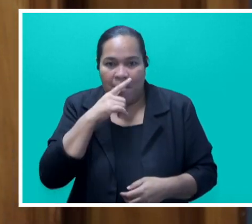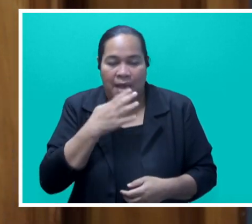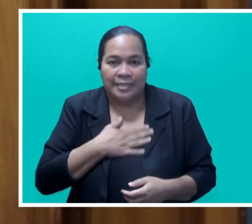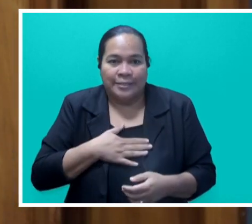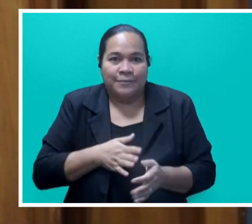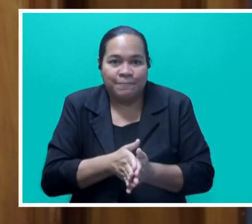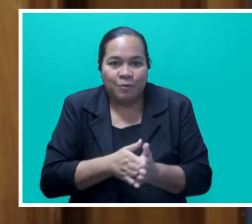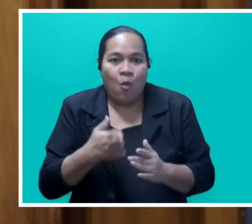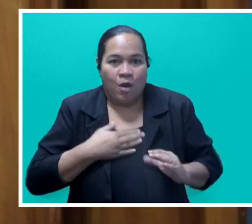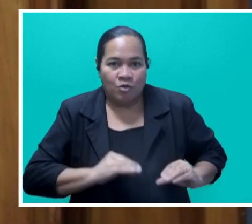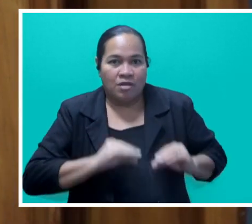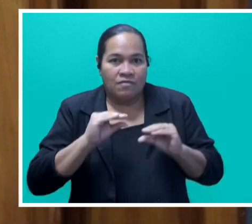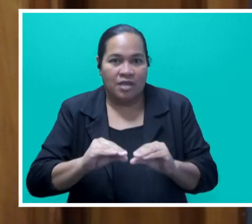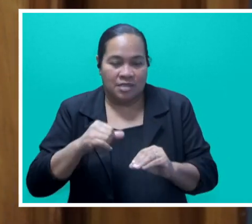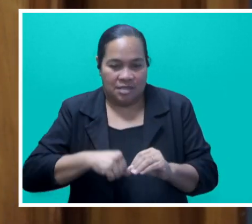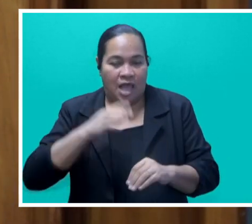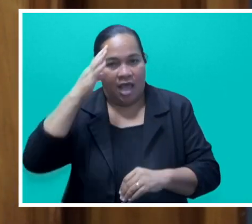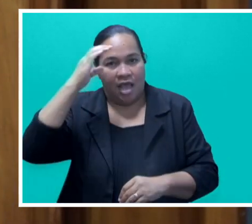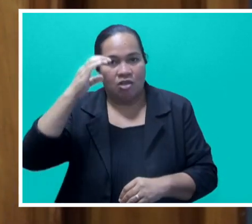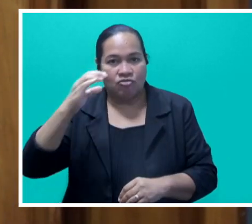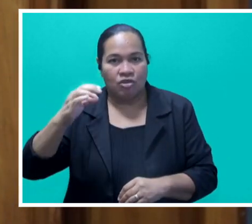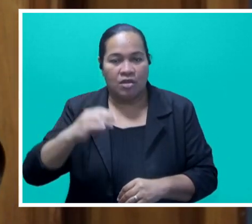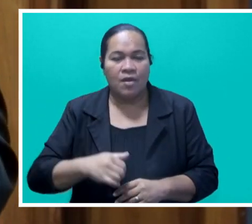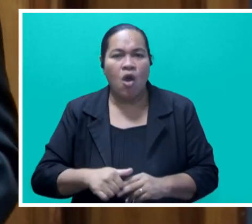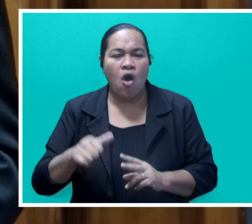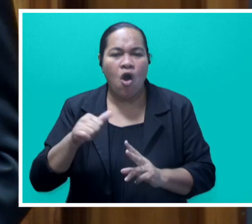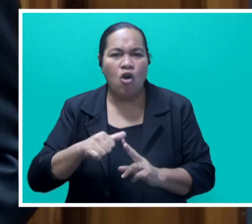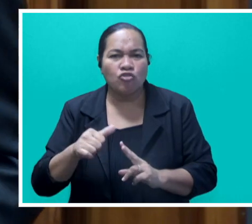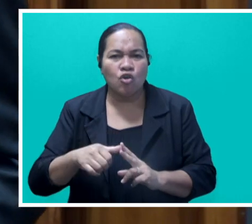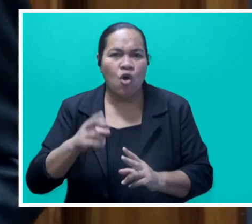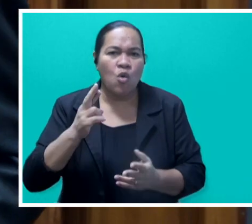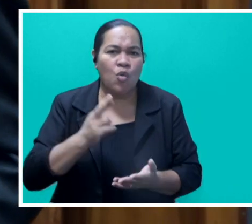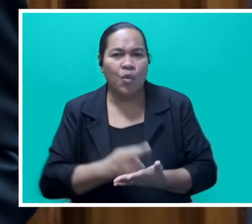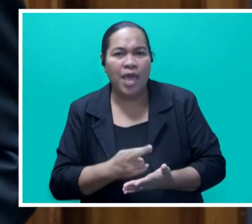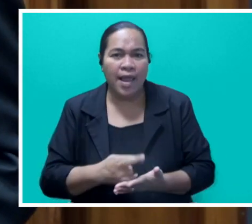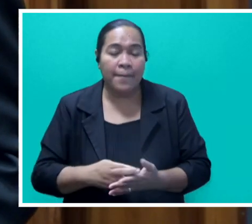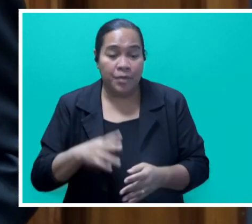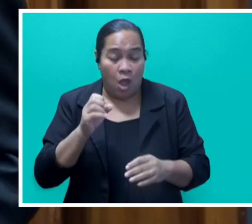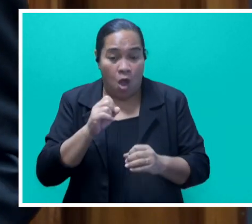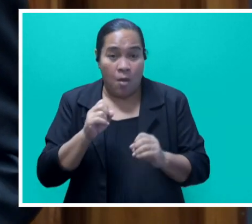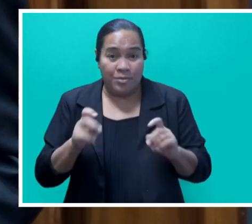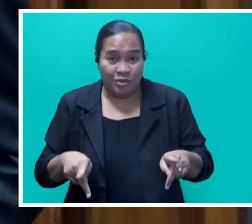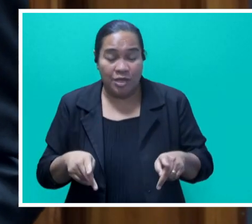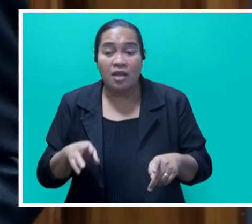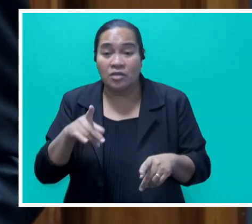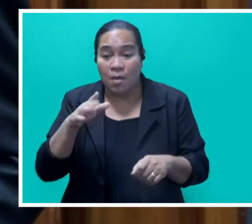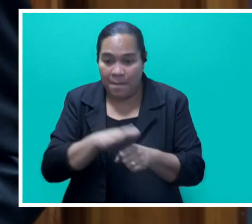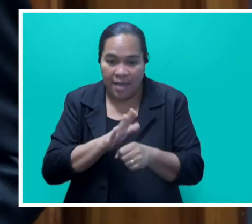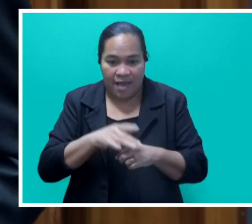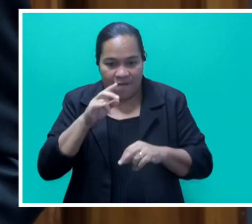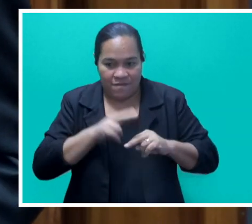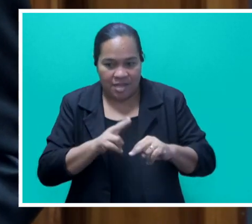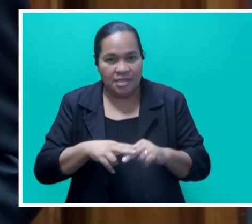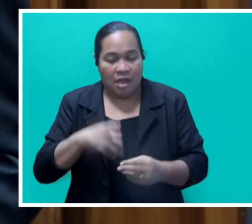for investment in our country. There is also the real opportunity to make Fiji a genuine regional hub in the